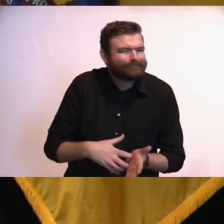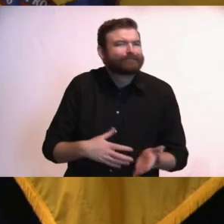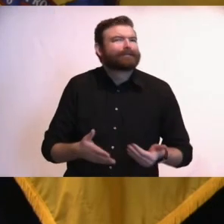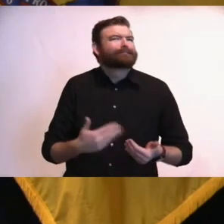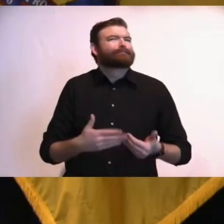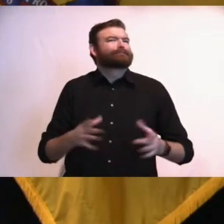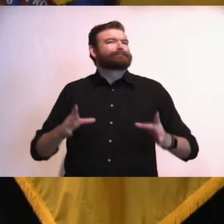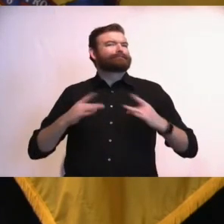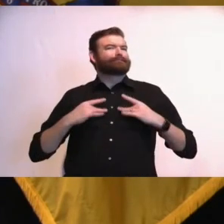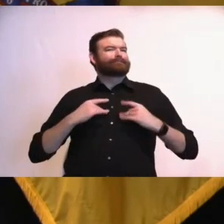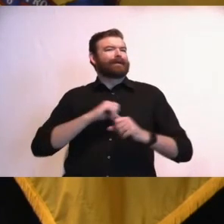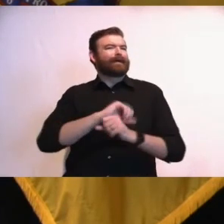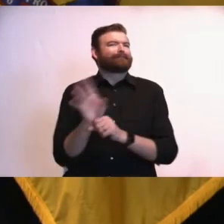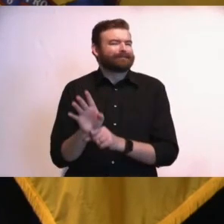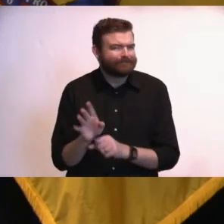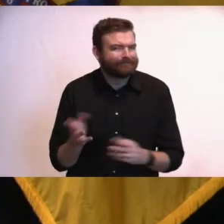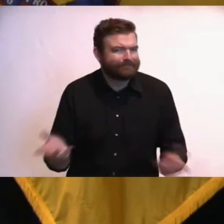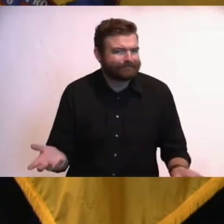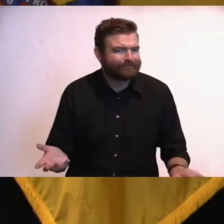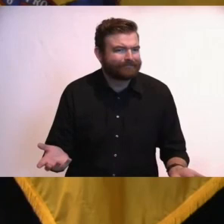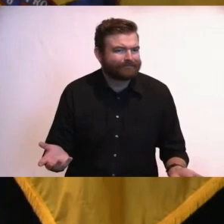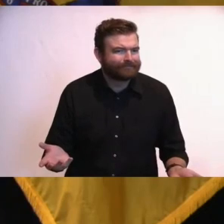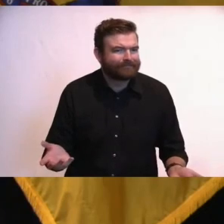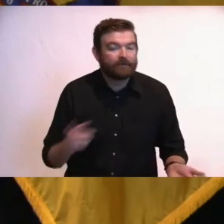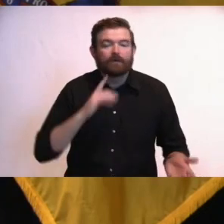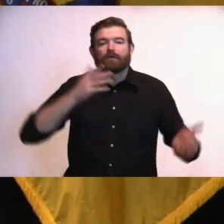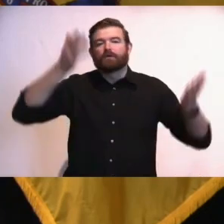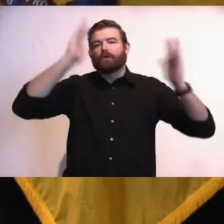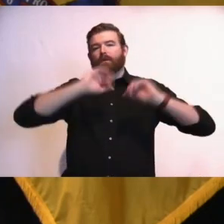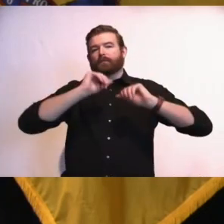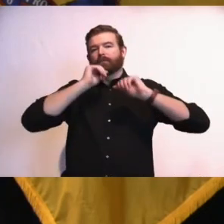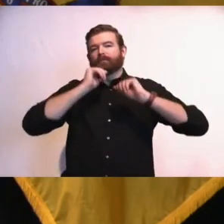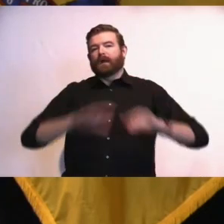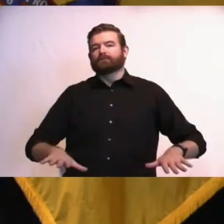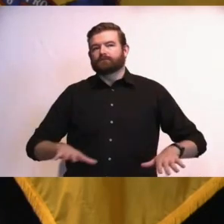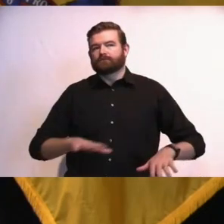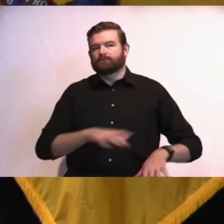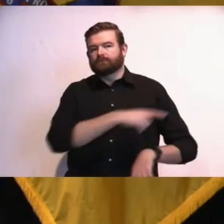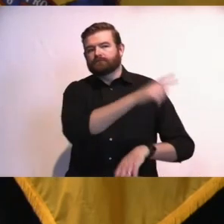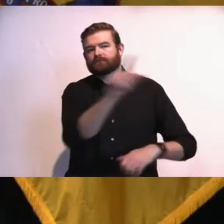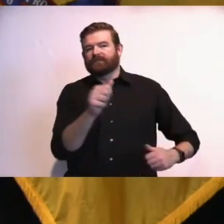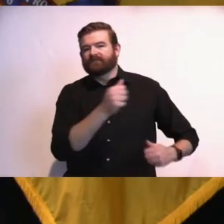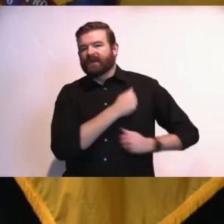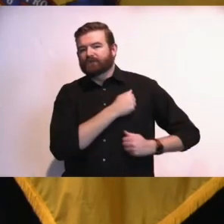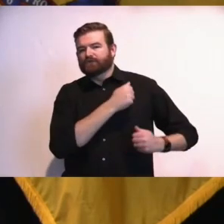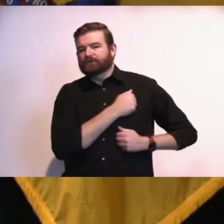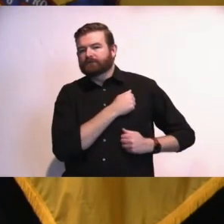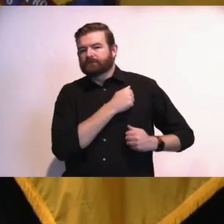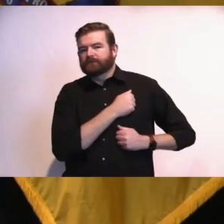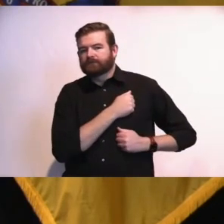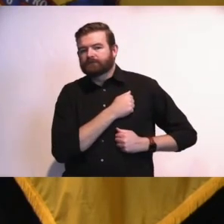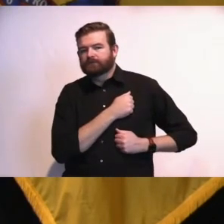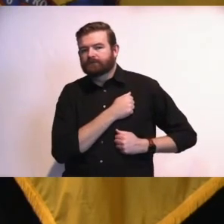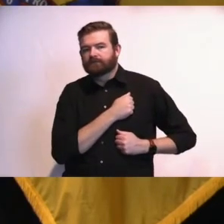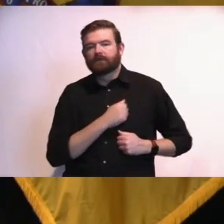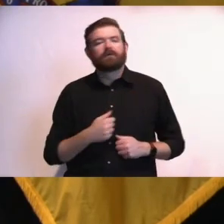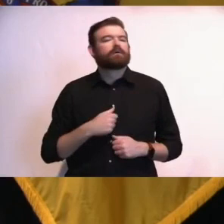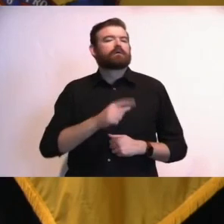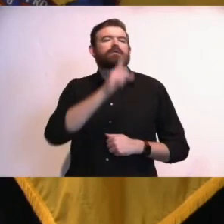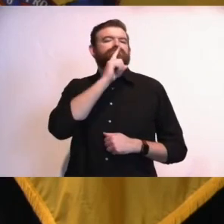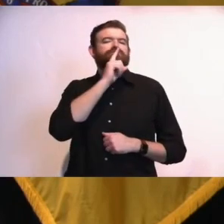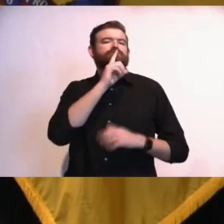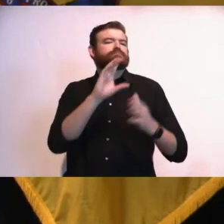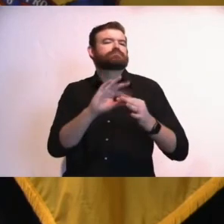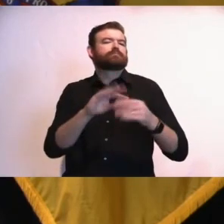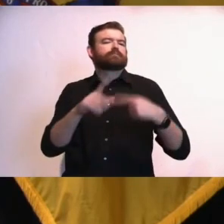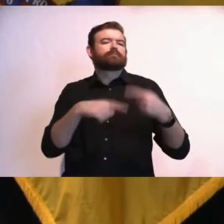God bless our veterans. No comments on the settlement. I mean, things settle for a variety of different reasons, and I certainly count me